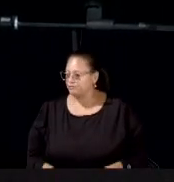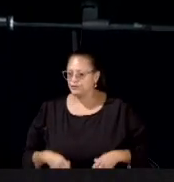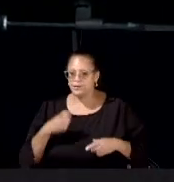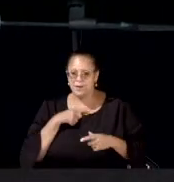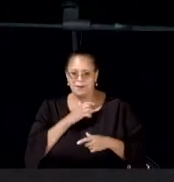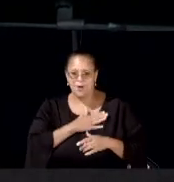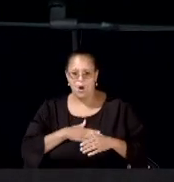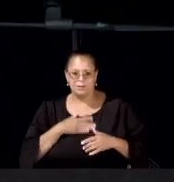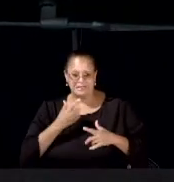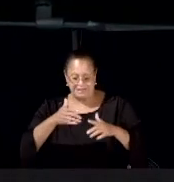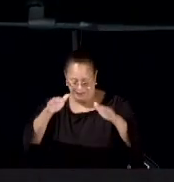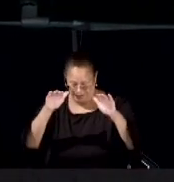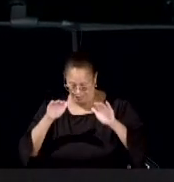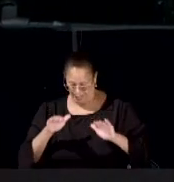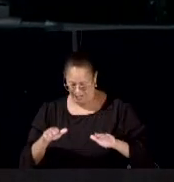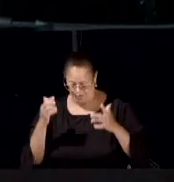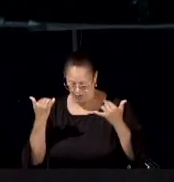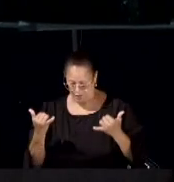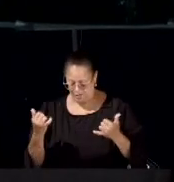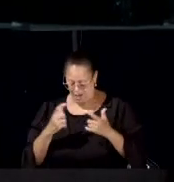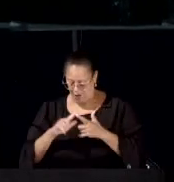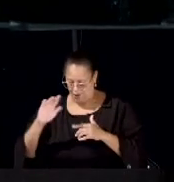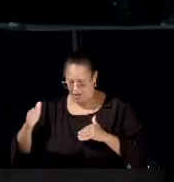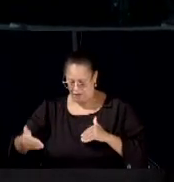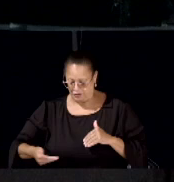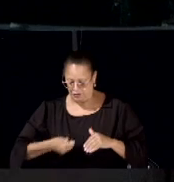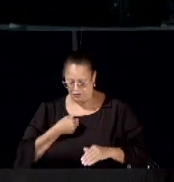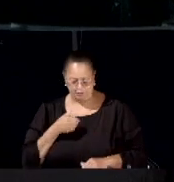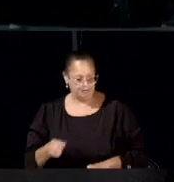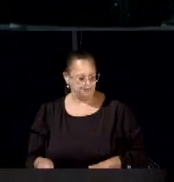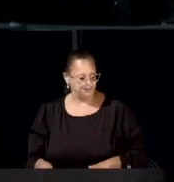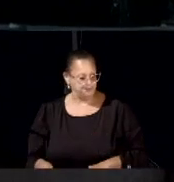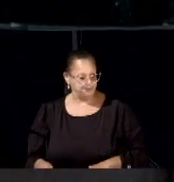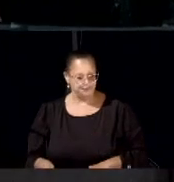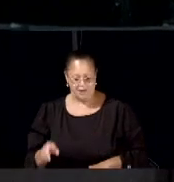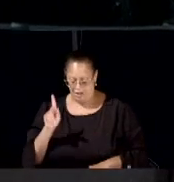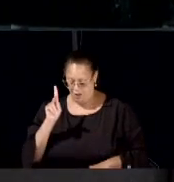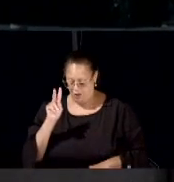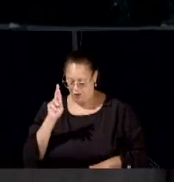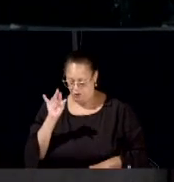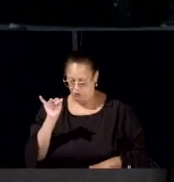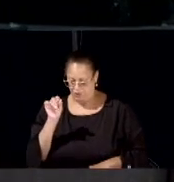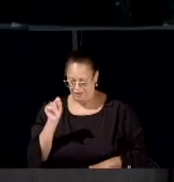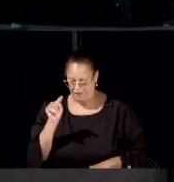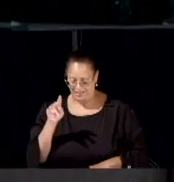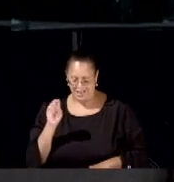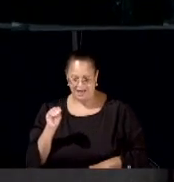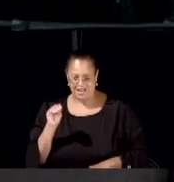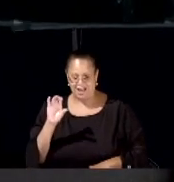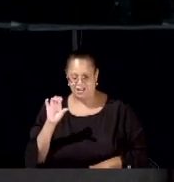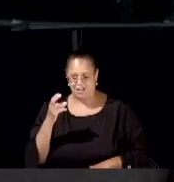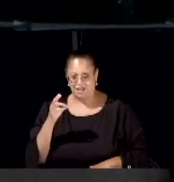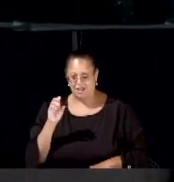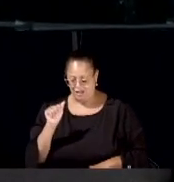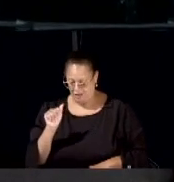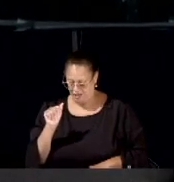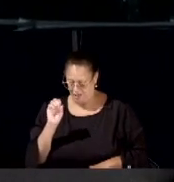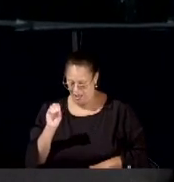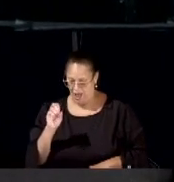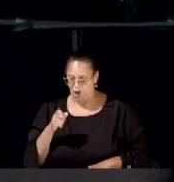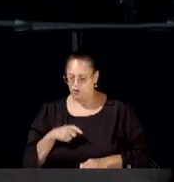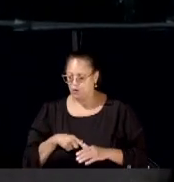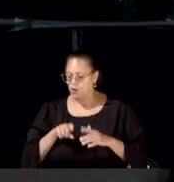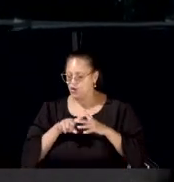You may all be seated. At this time, please welcome Christina Chow to the stage for your